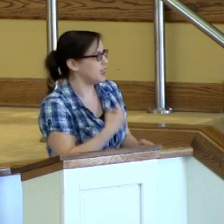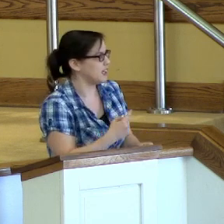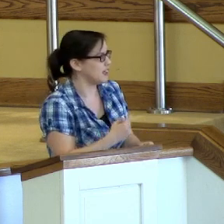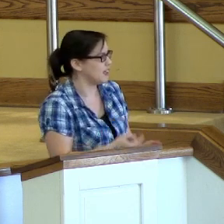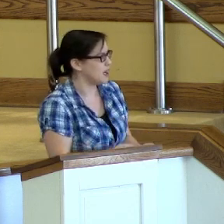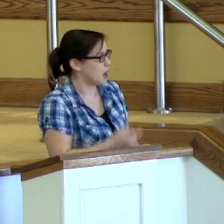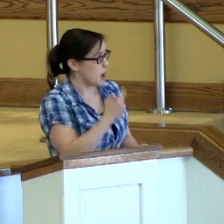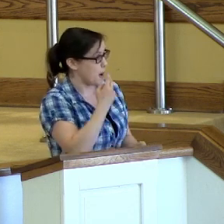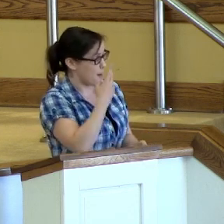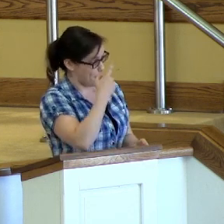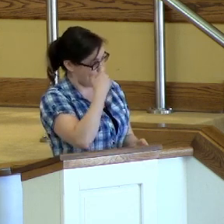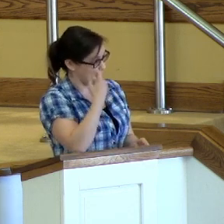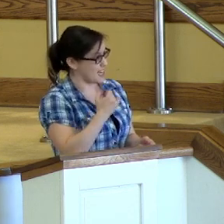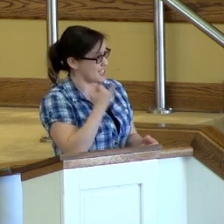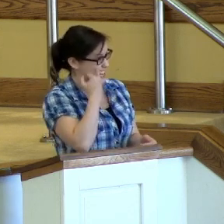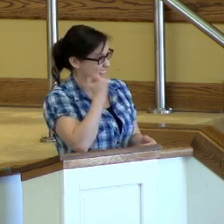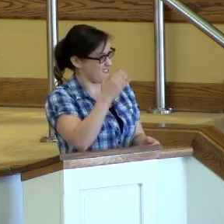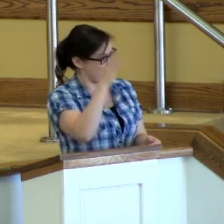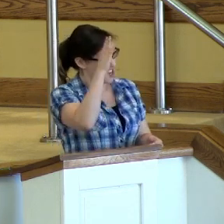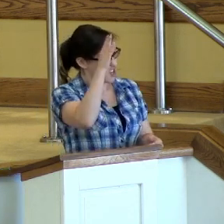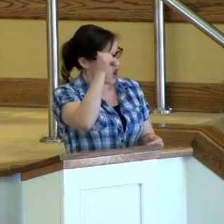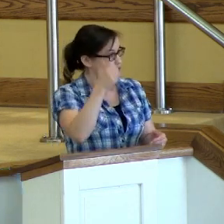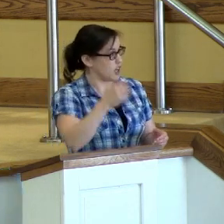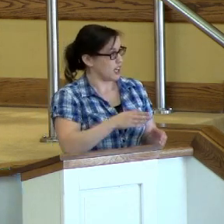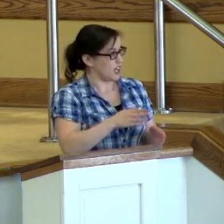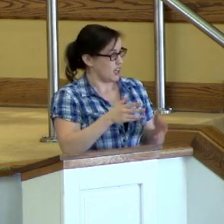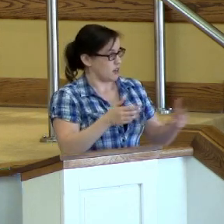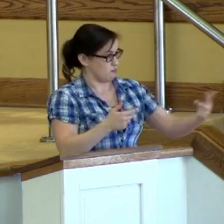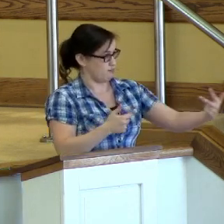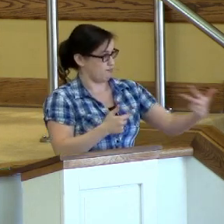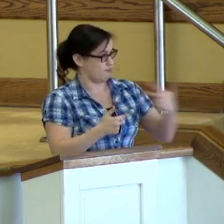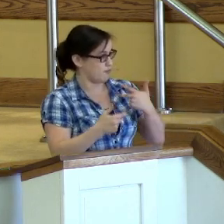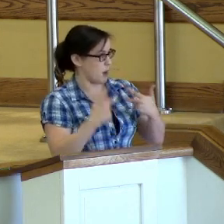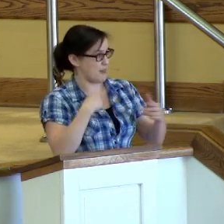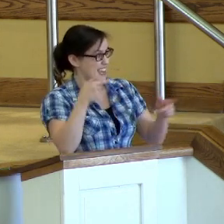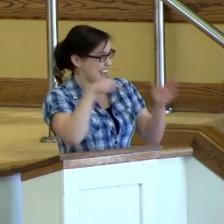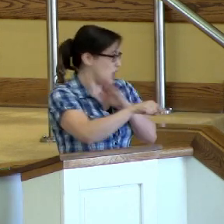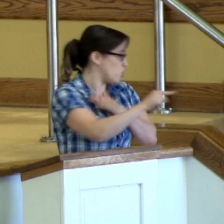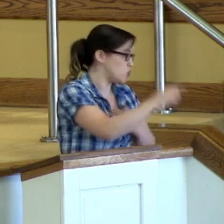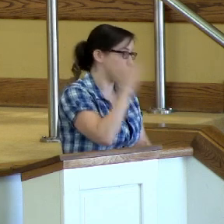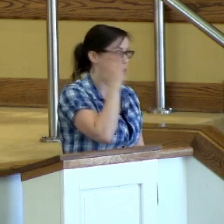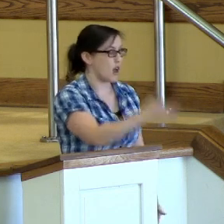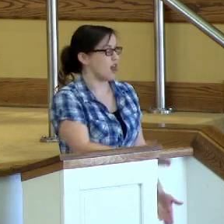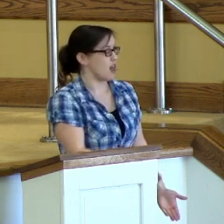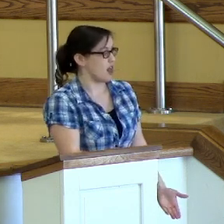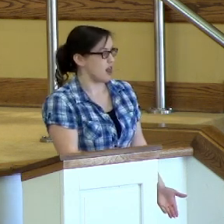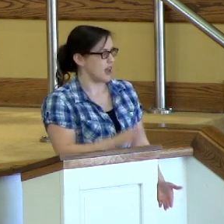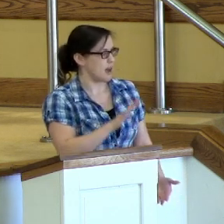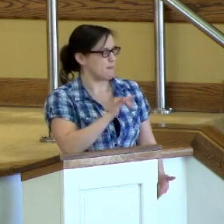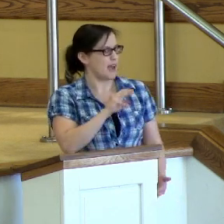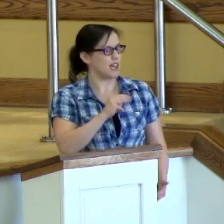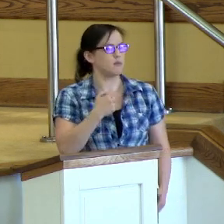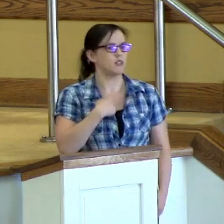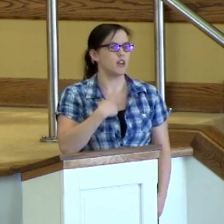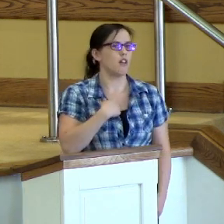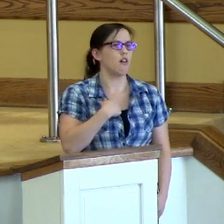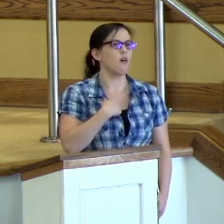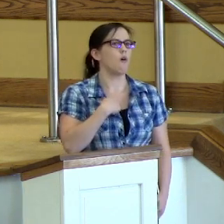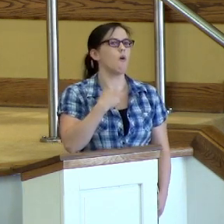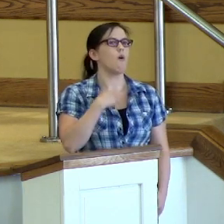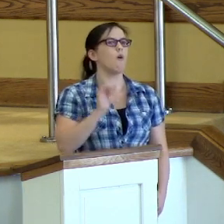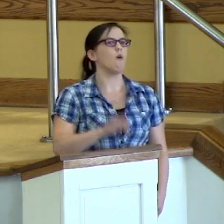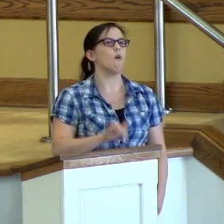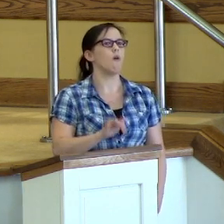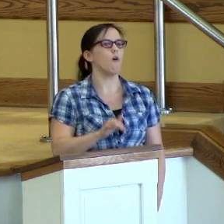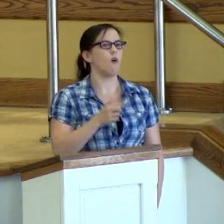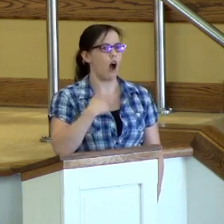thee and saved her alive. And Balaam said unto the angel of the Lord, I have sinned, for I knew not that thou